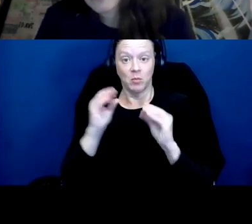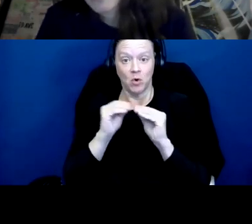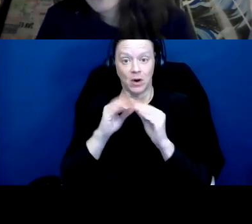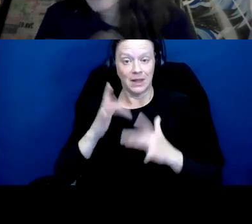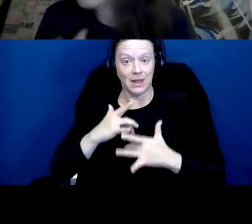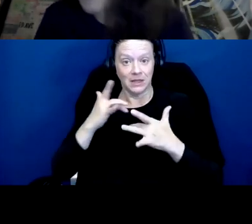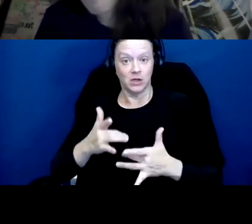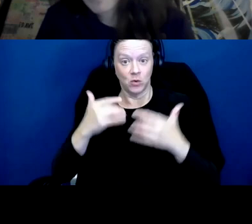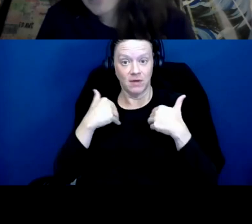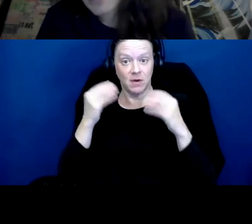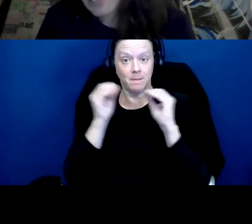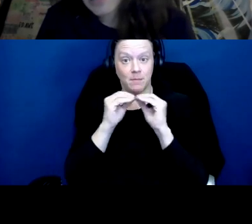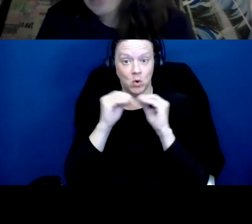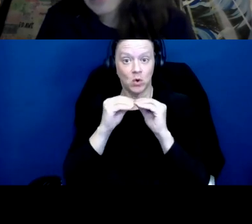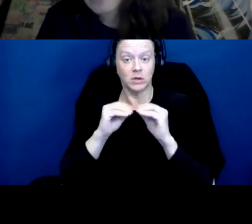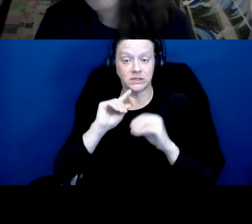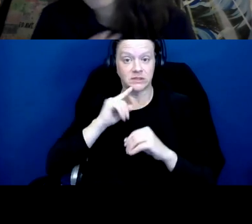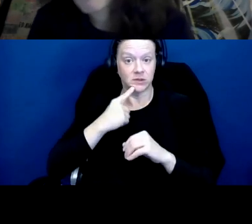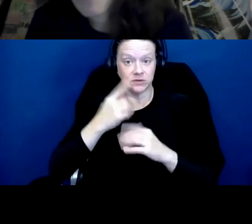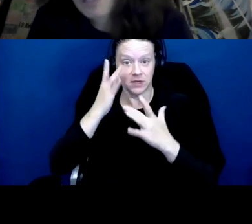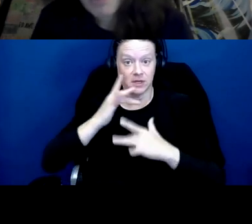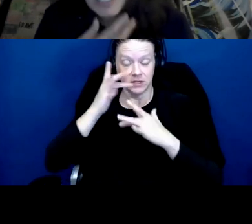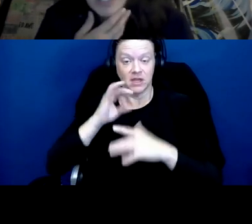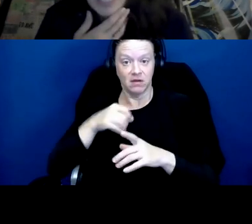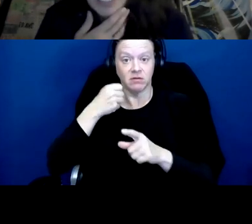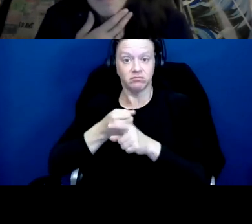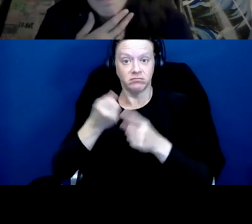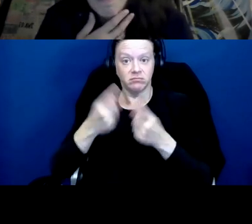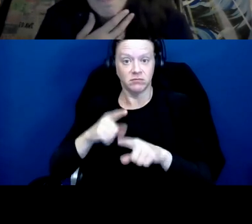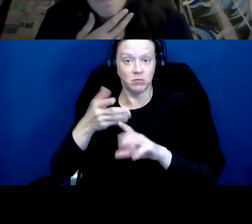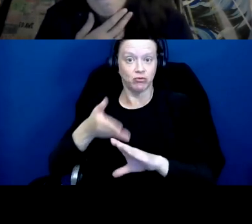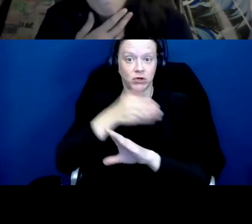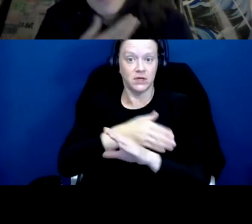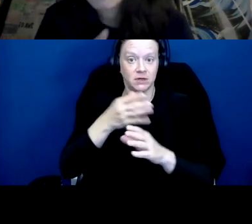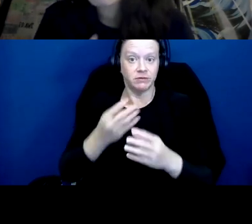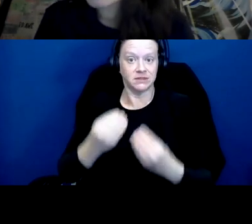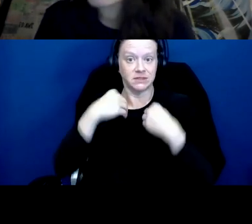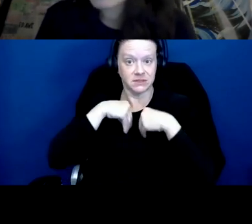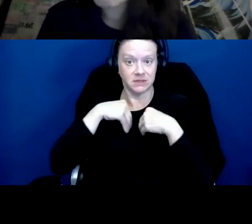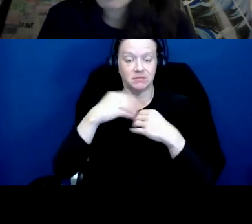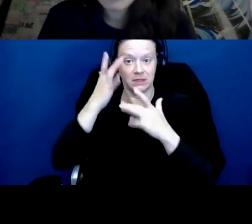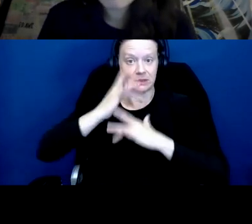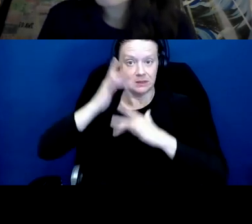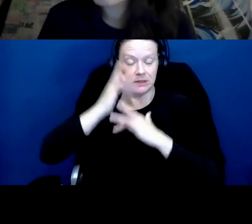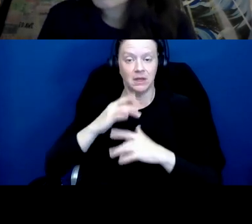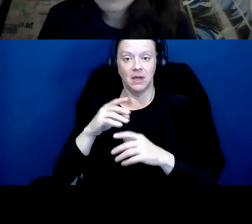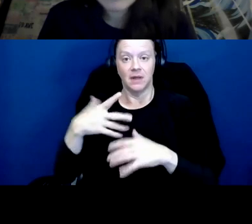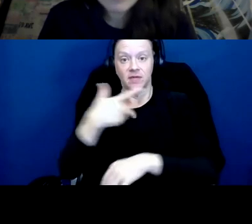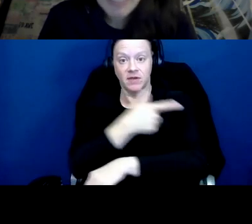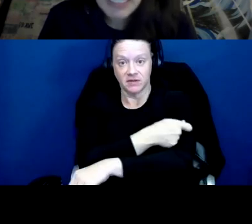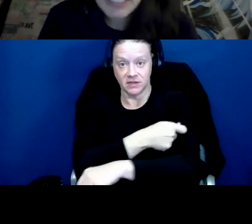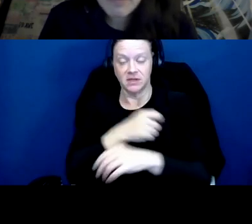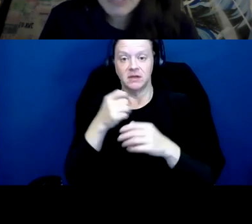illness if you have pre-existing conditions. So ever more important to get it. The vaccine is safe for children with